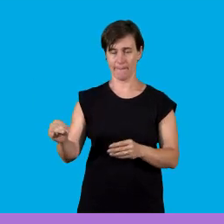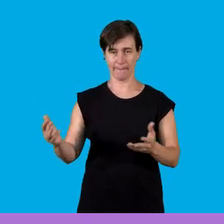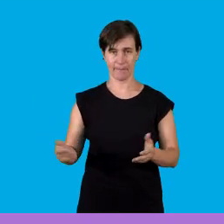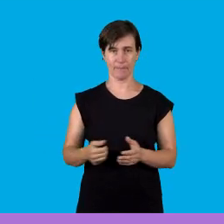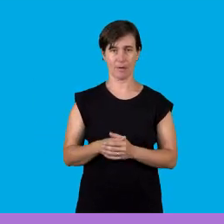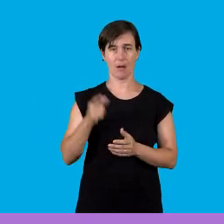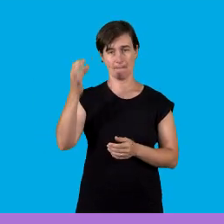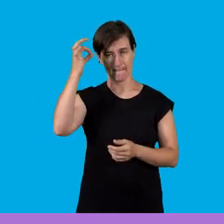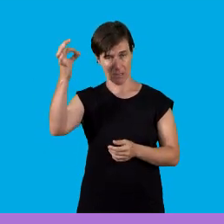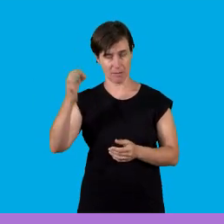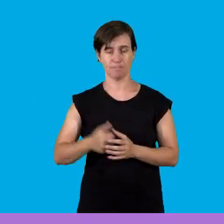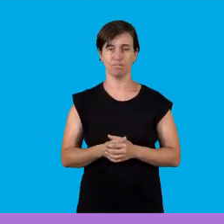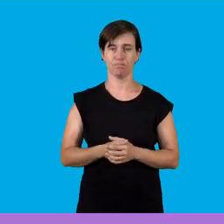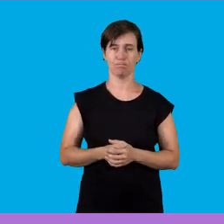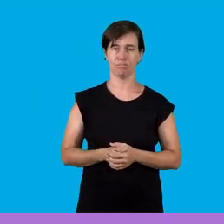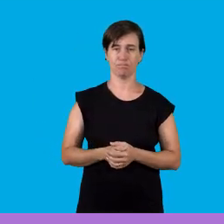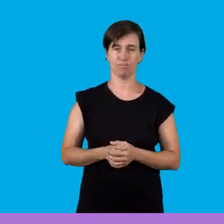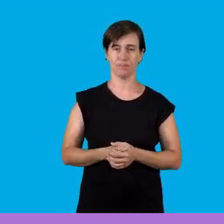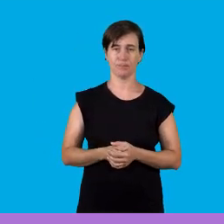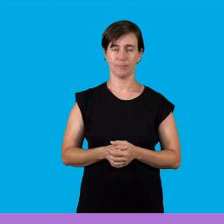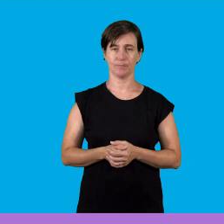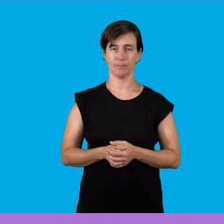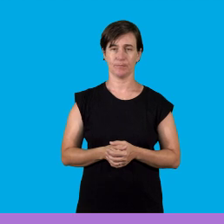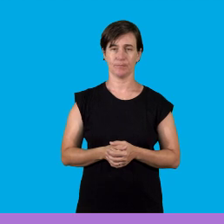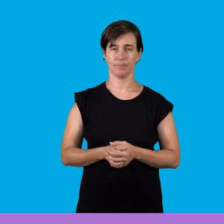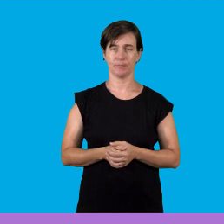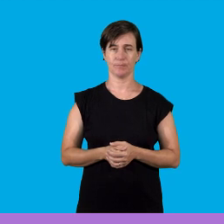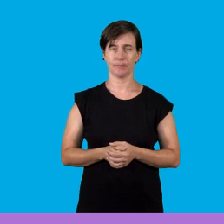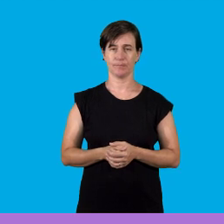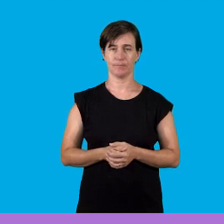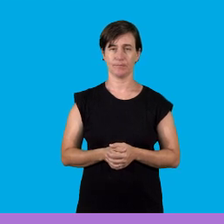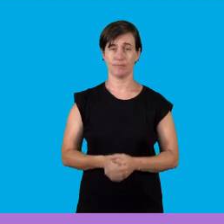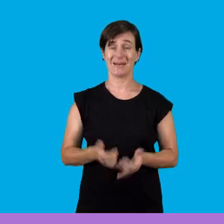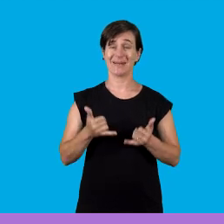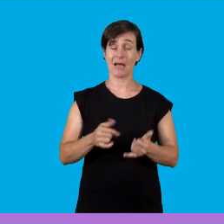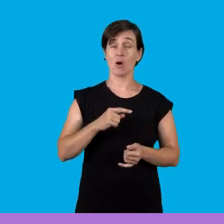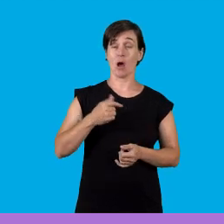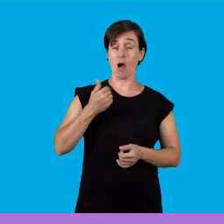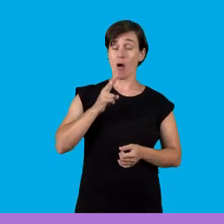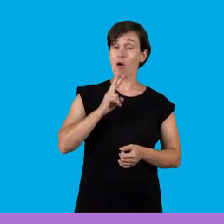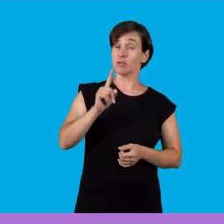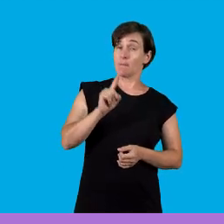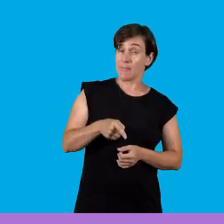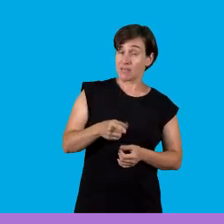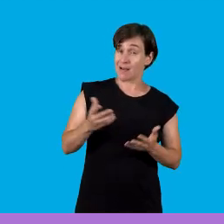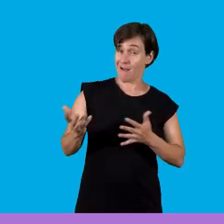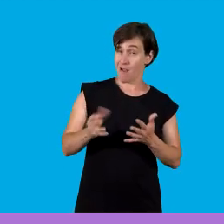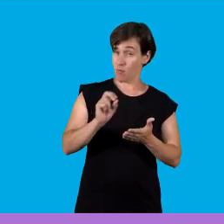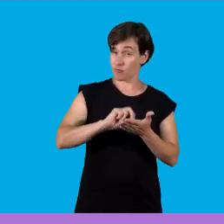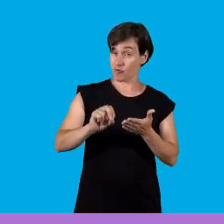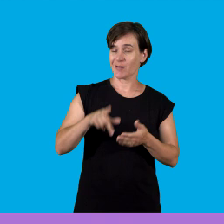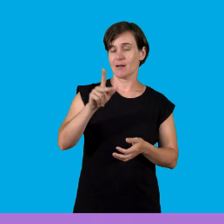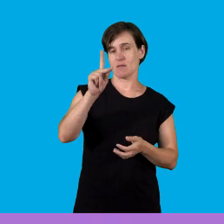divided by 12 minutes, right? But now remember, our answer should be